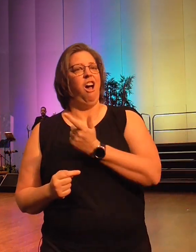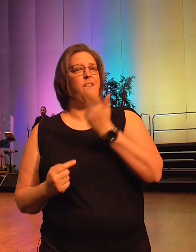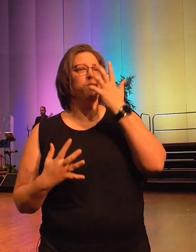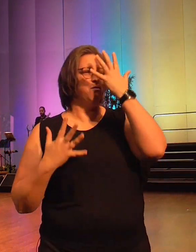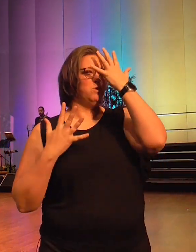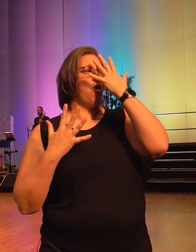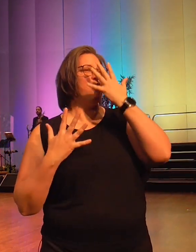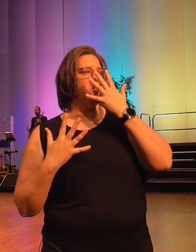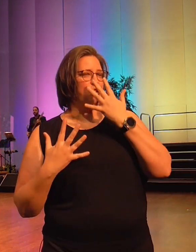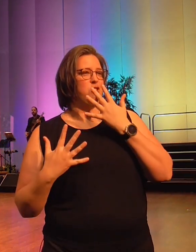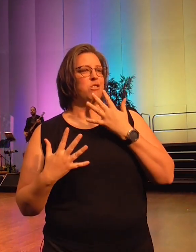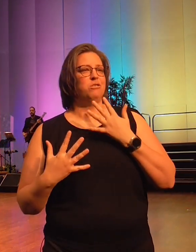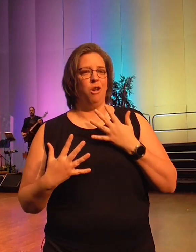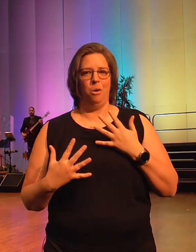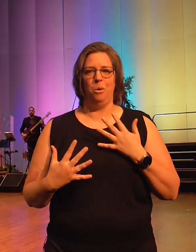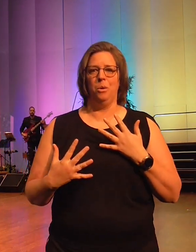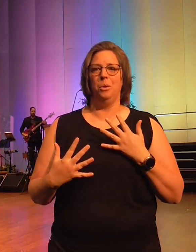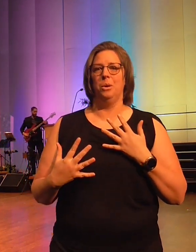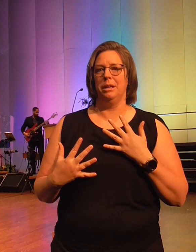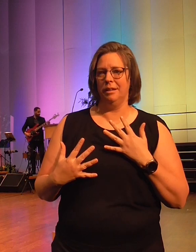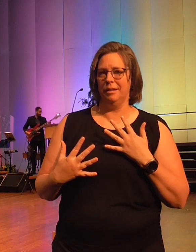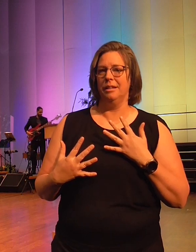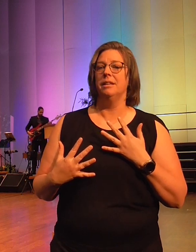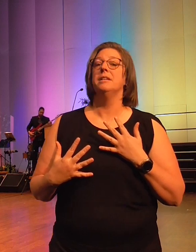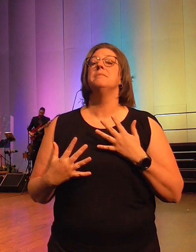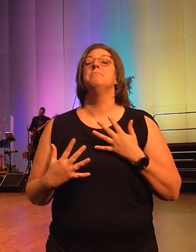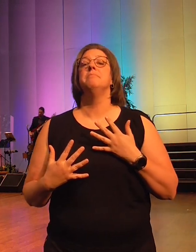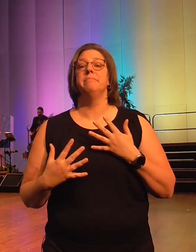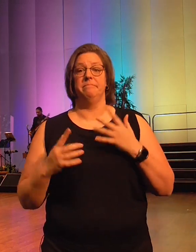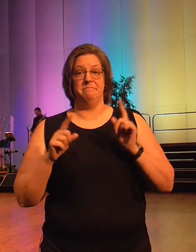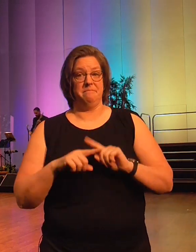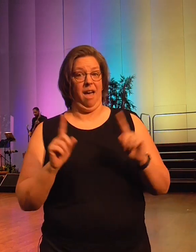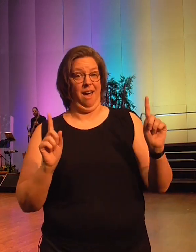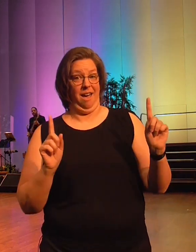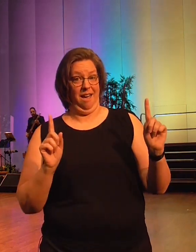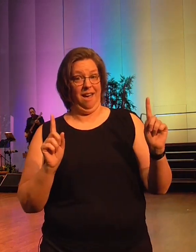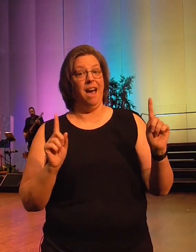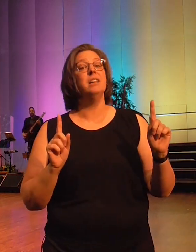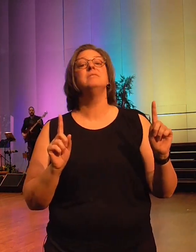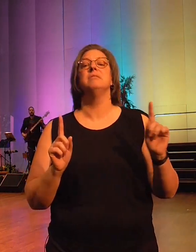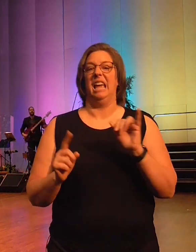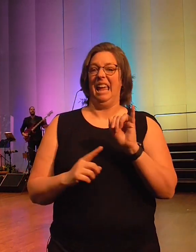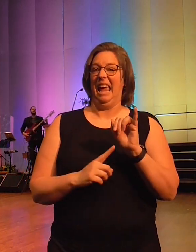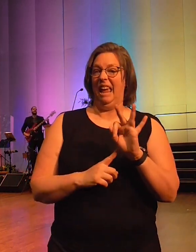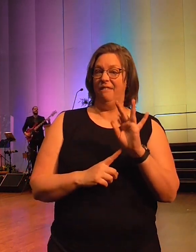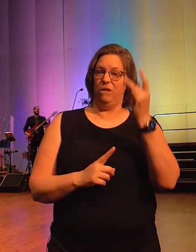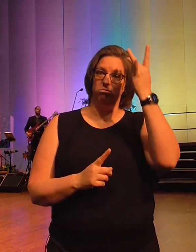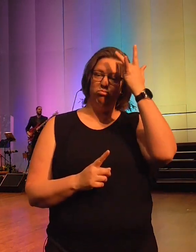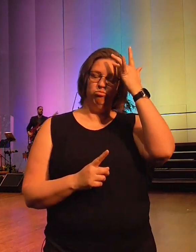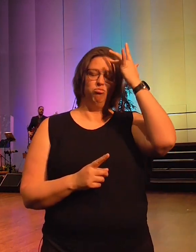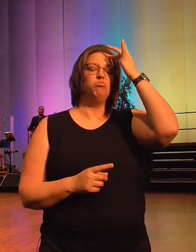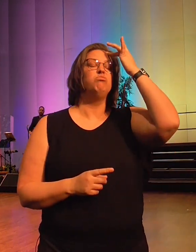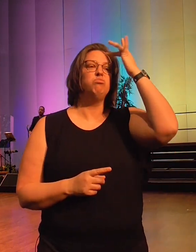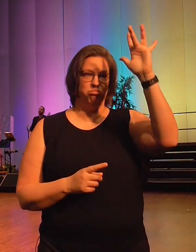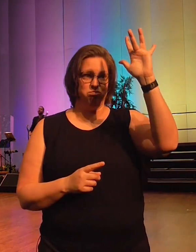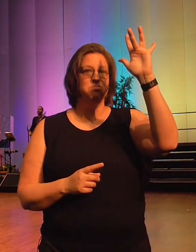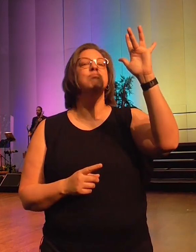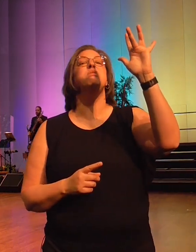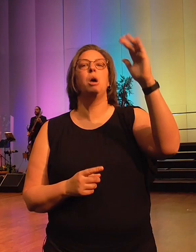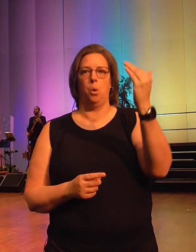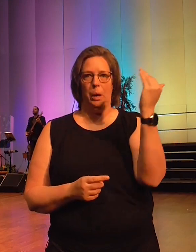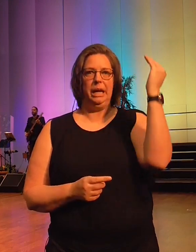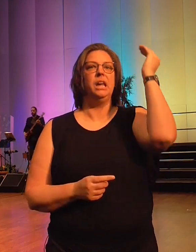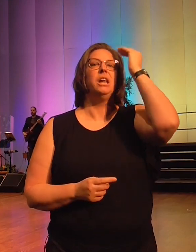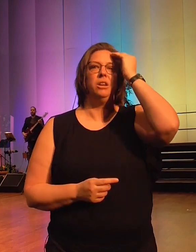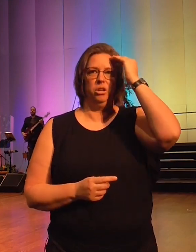have sorrow, but if we are wise, we